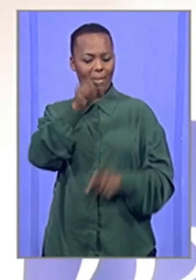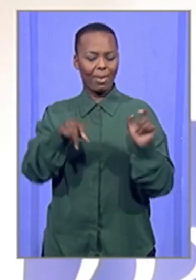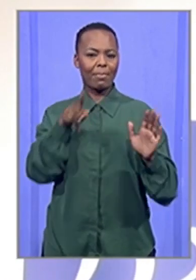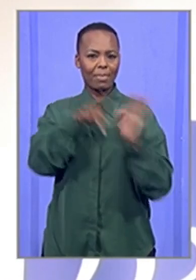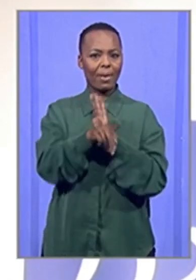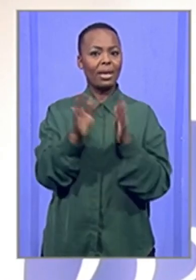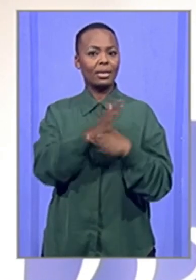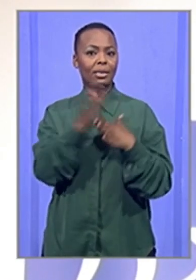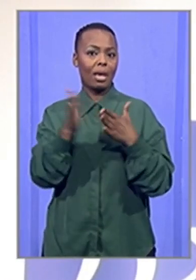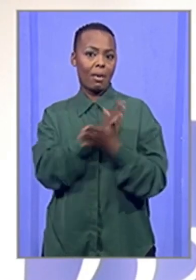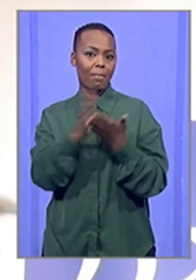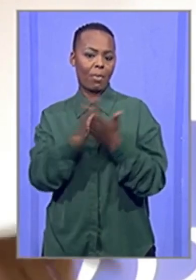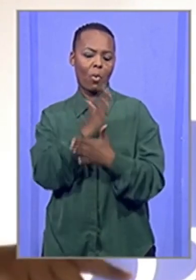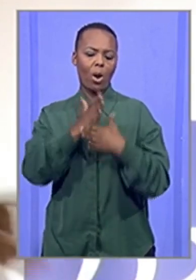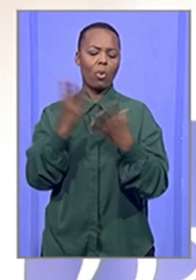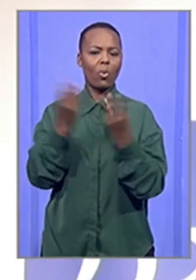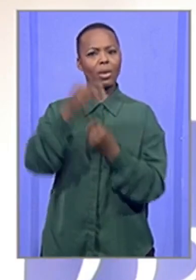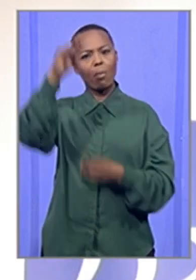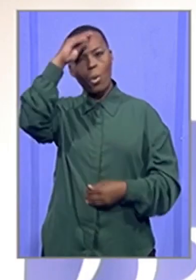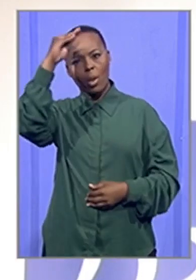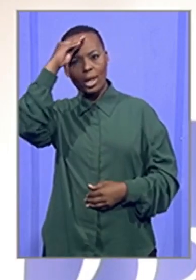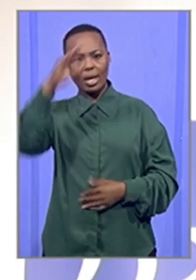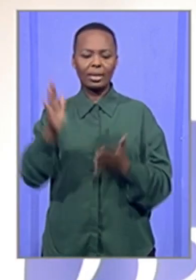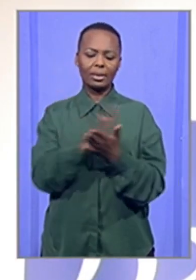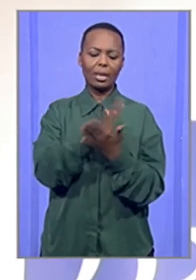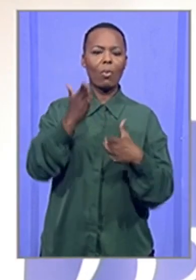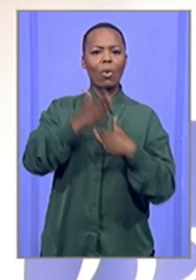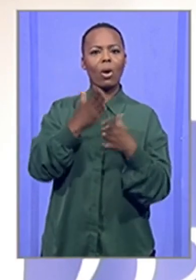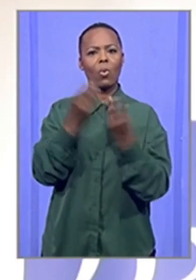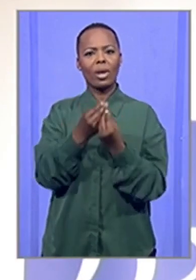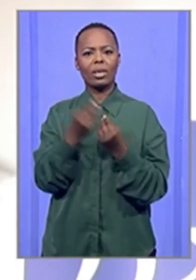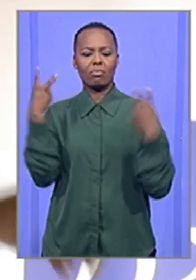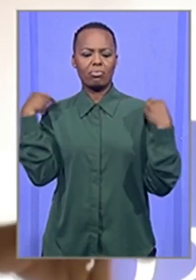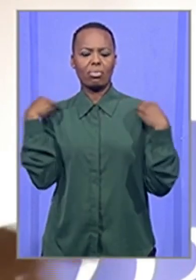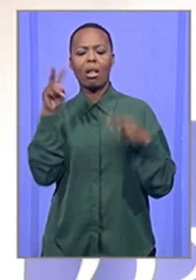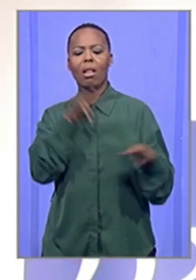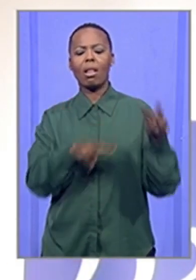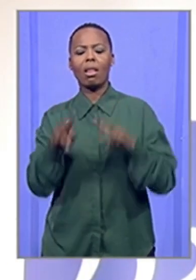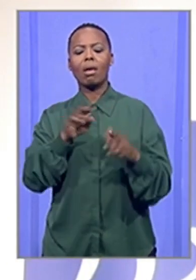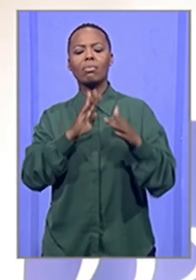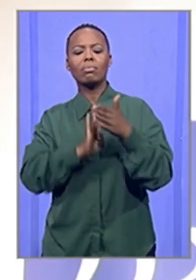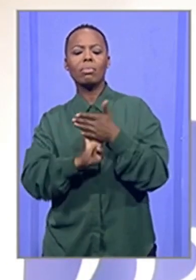le maphodisa tše dingwe di bereka le di-prison warder tše dingwe di